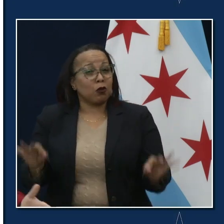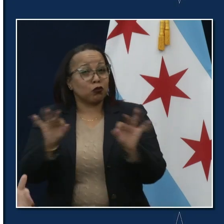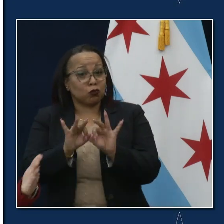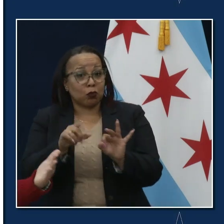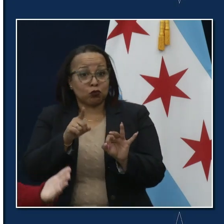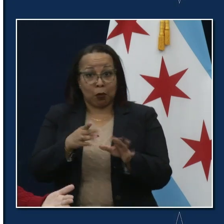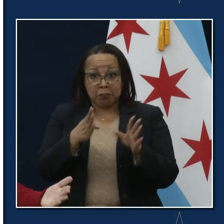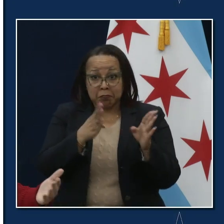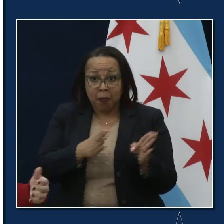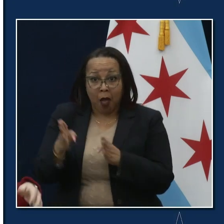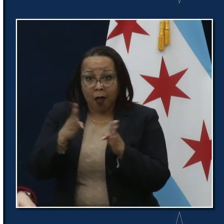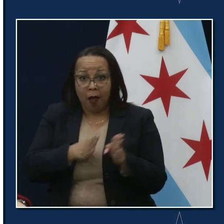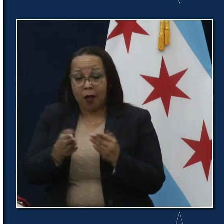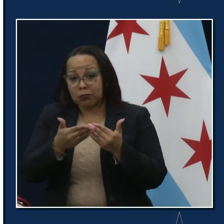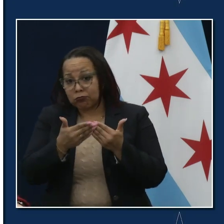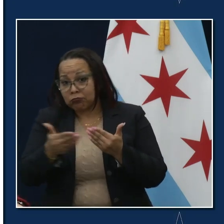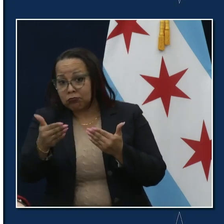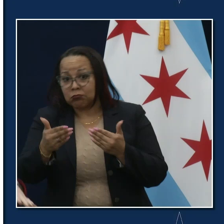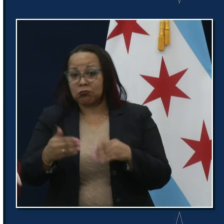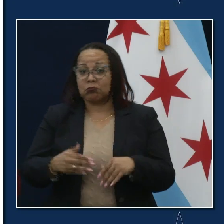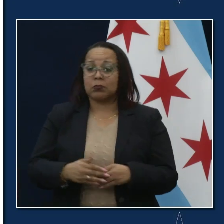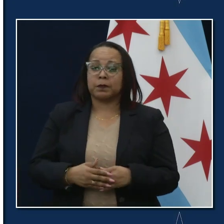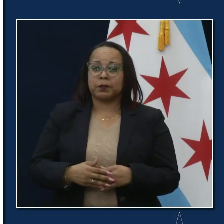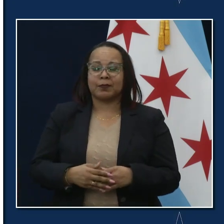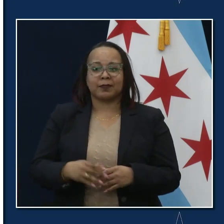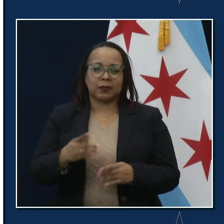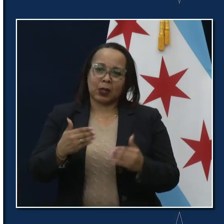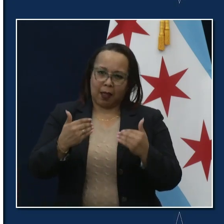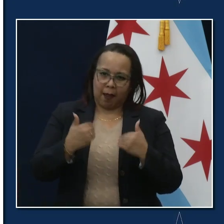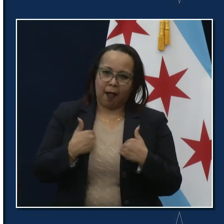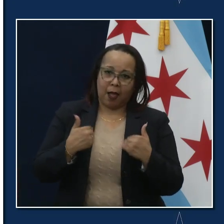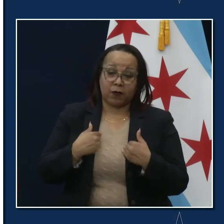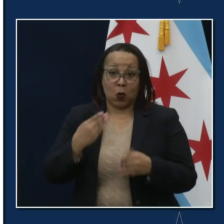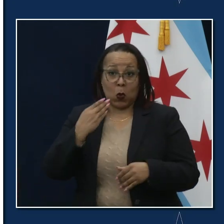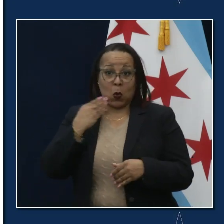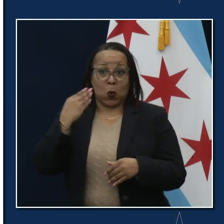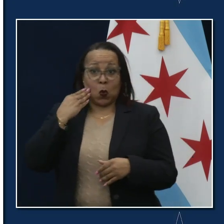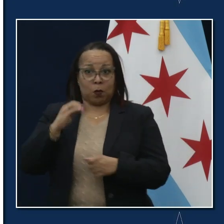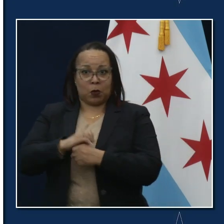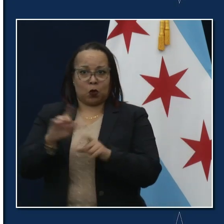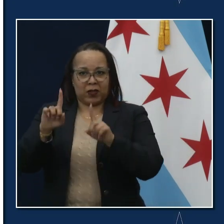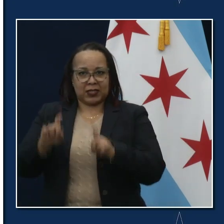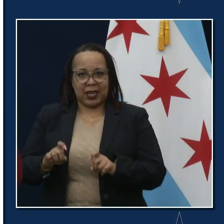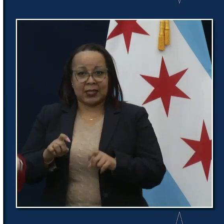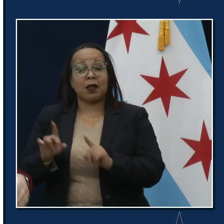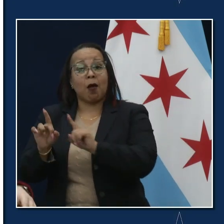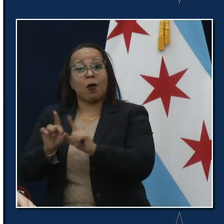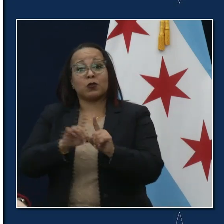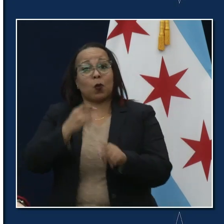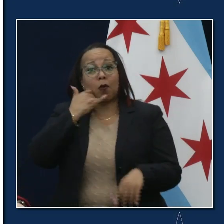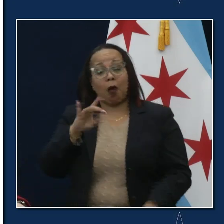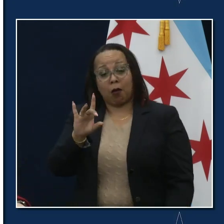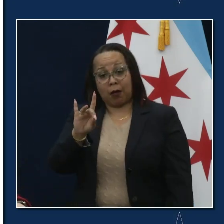as you're planning ahead for potential COVID, you have at-home COVID tests. You can also